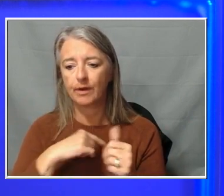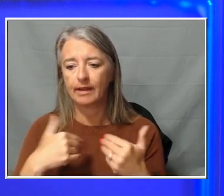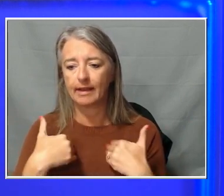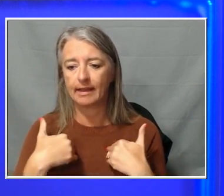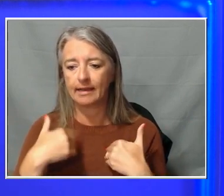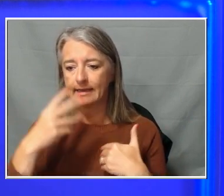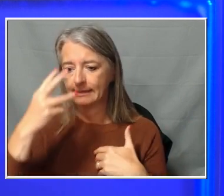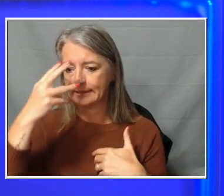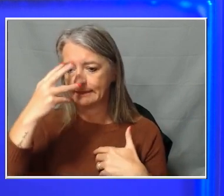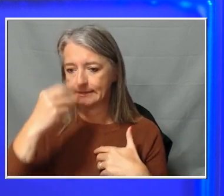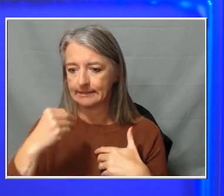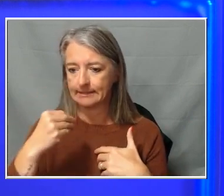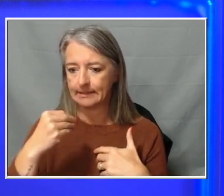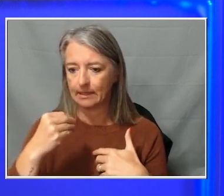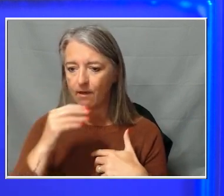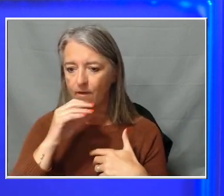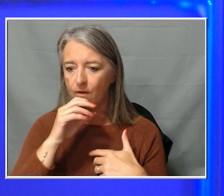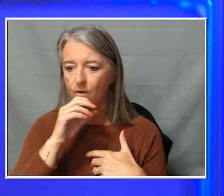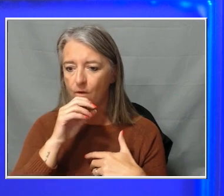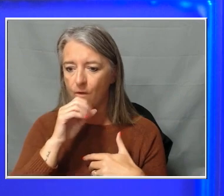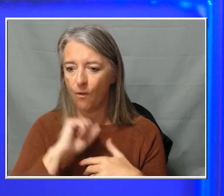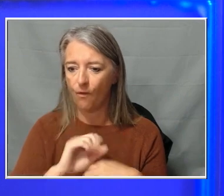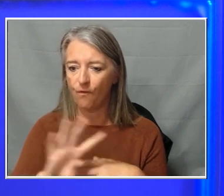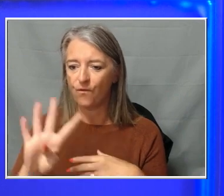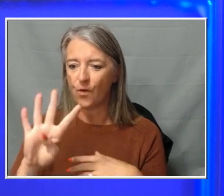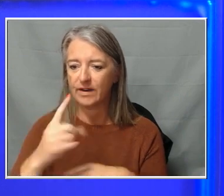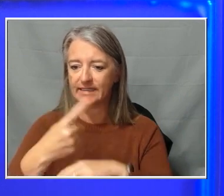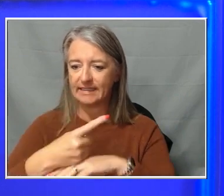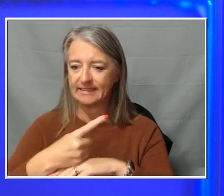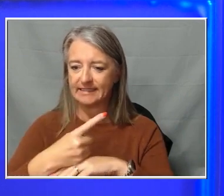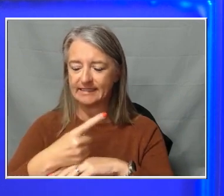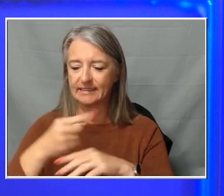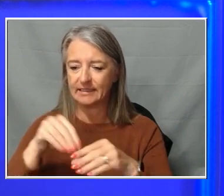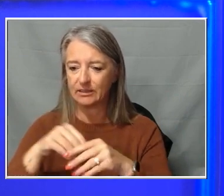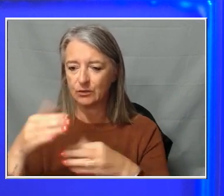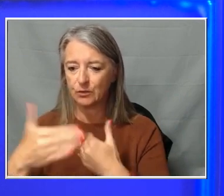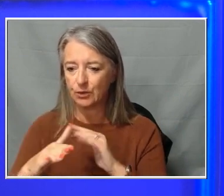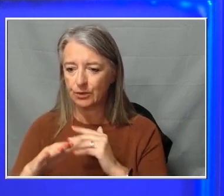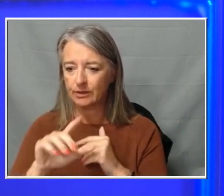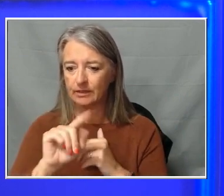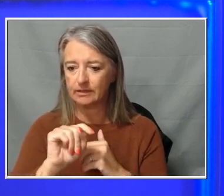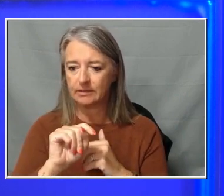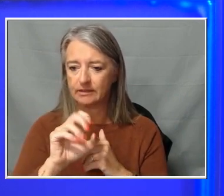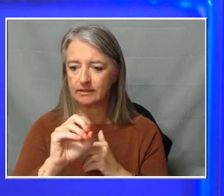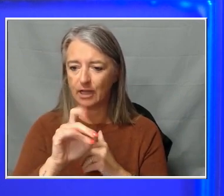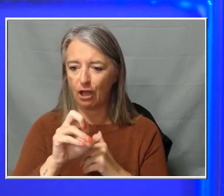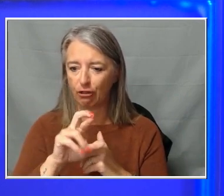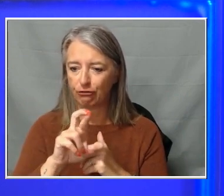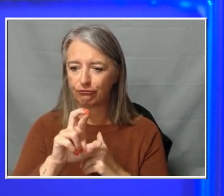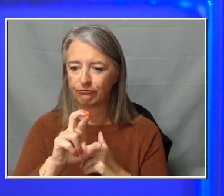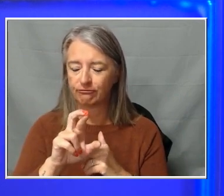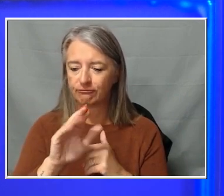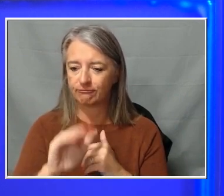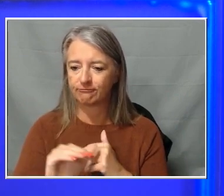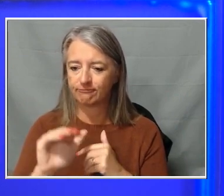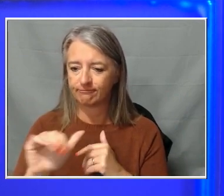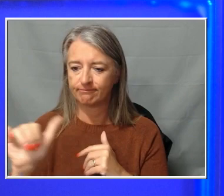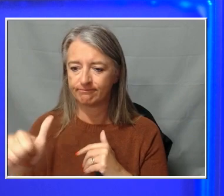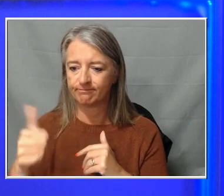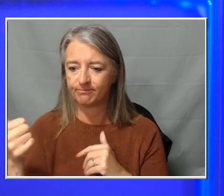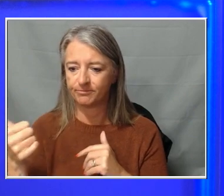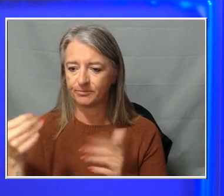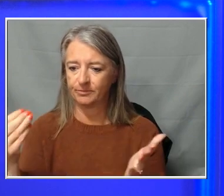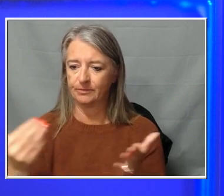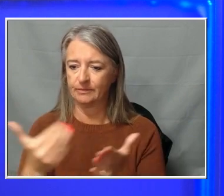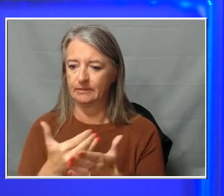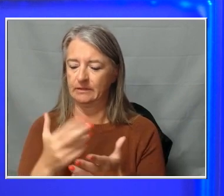sleeping 4-day-old in the other room, a toddler, and we're getting this